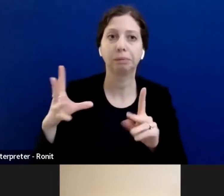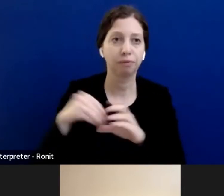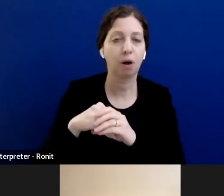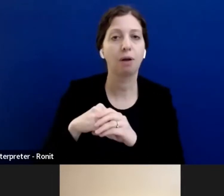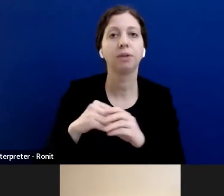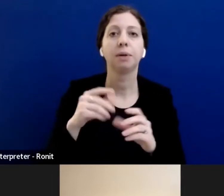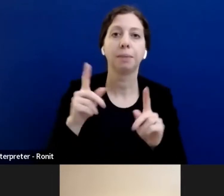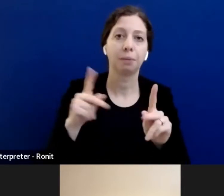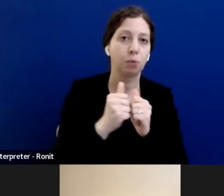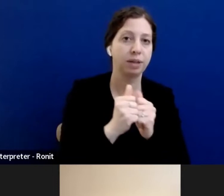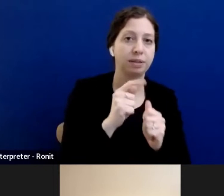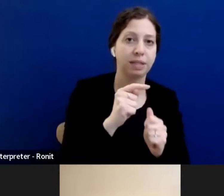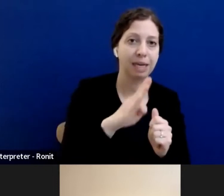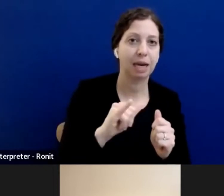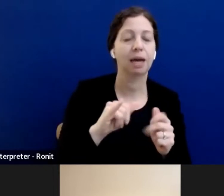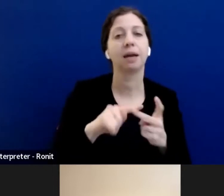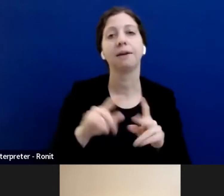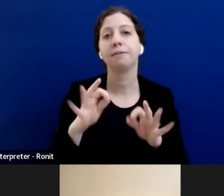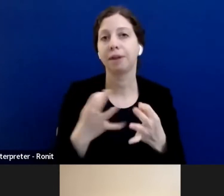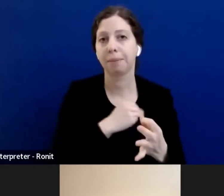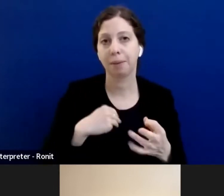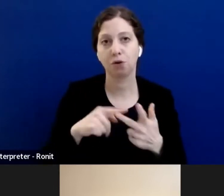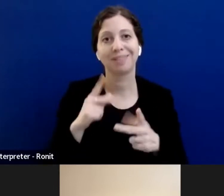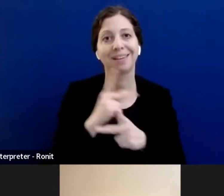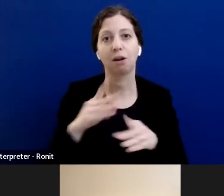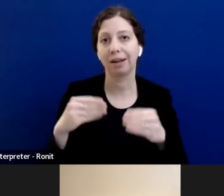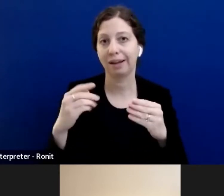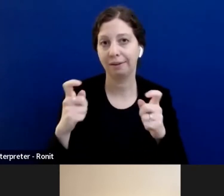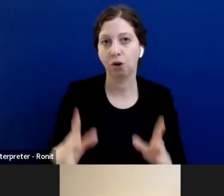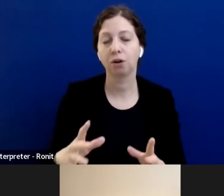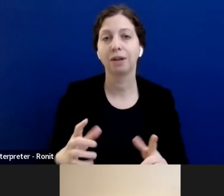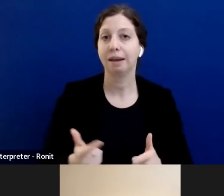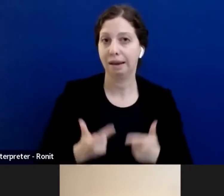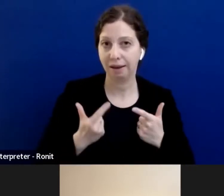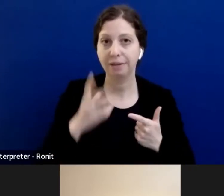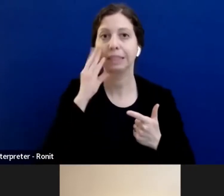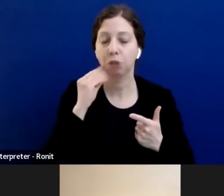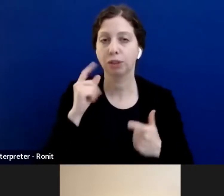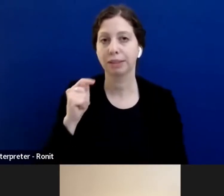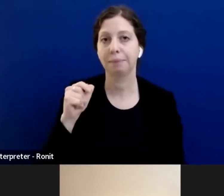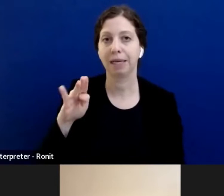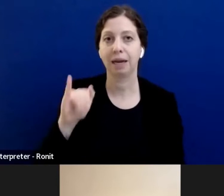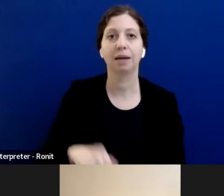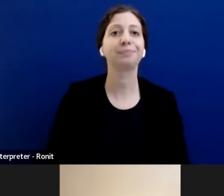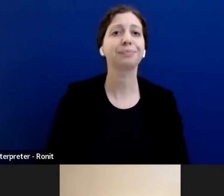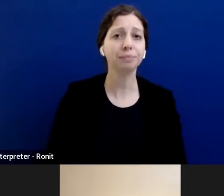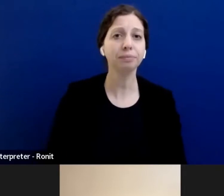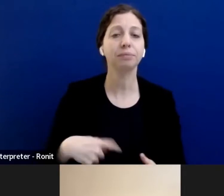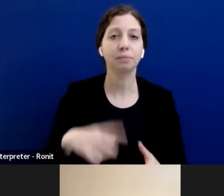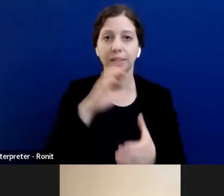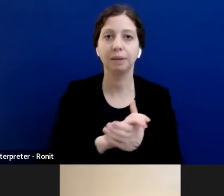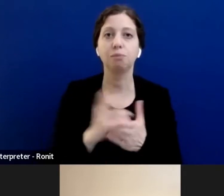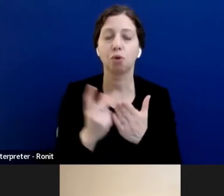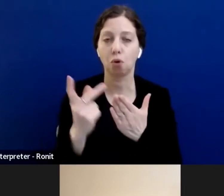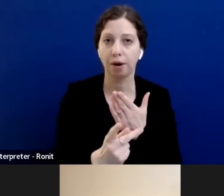family members, and caregivers who have lived TBI experiences. We believe programs